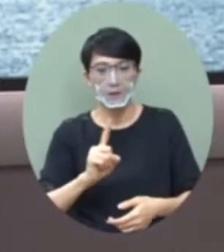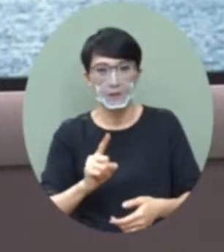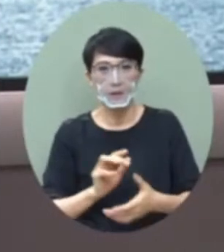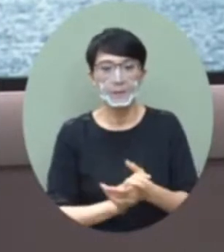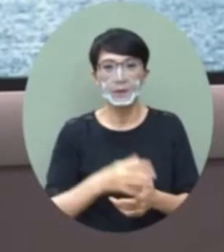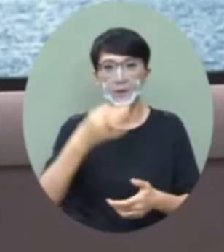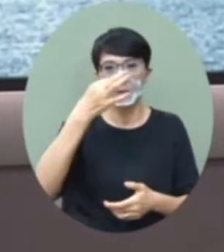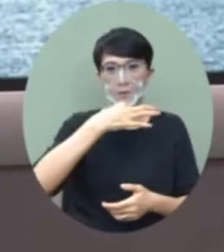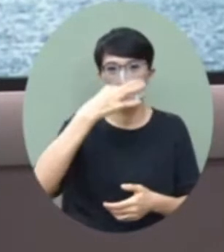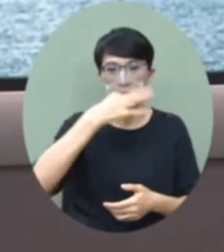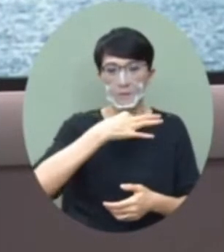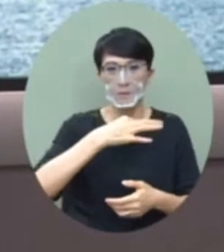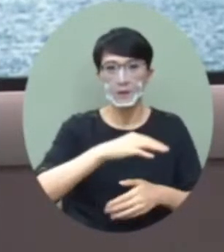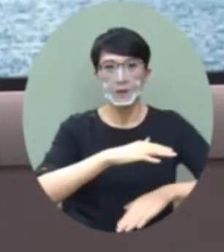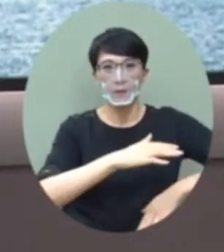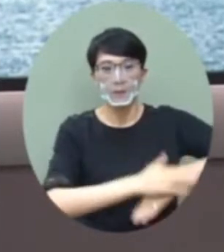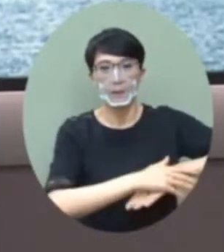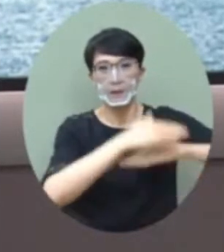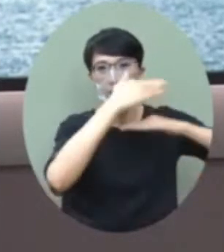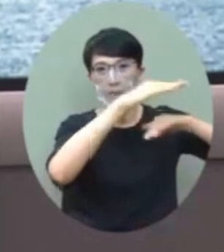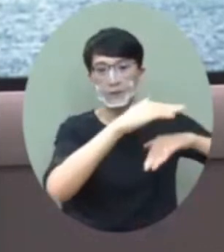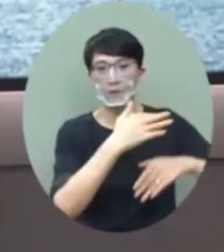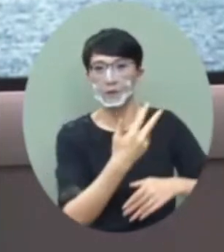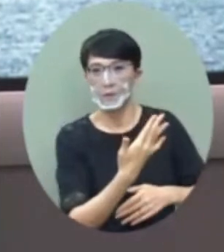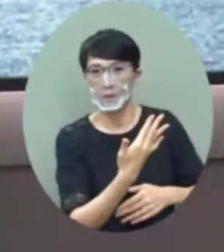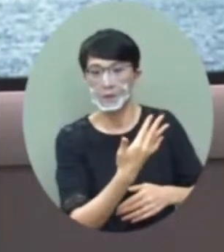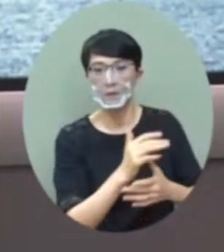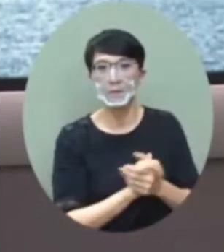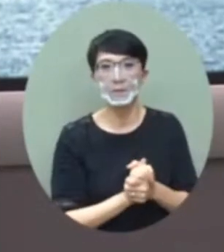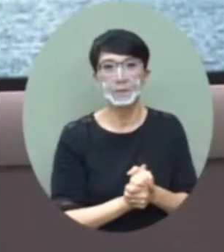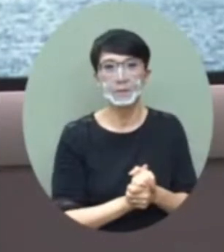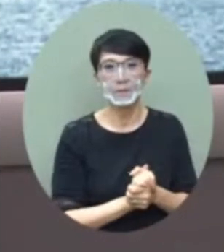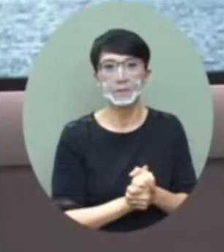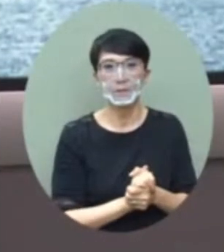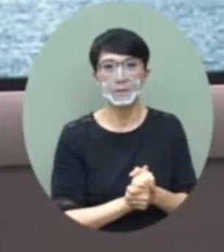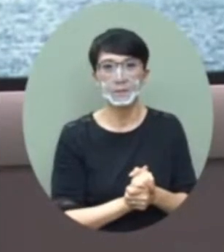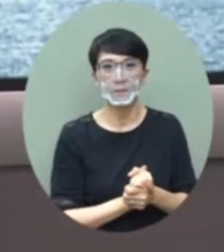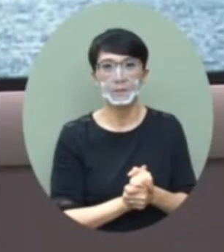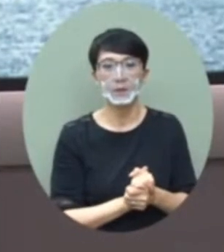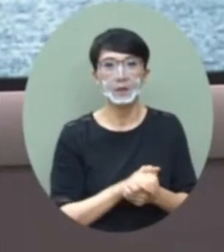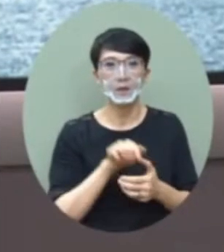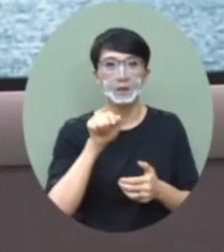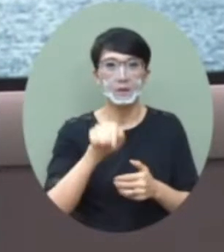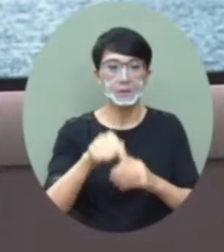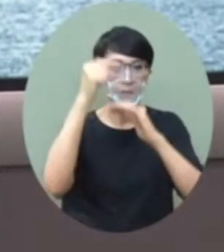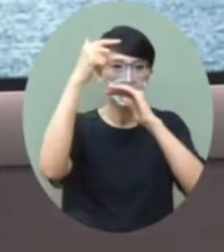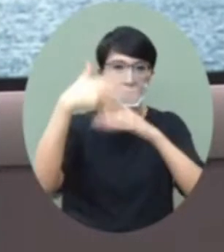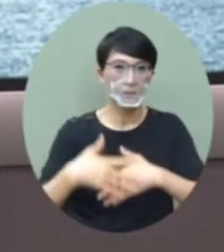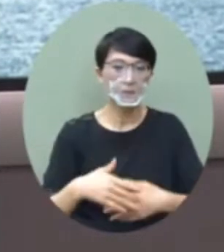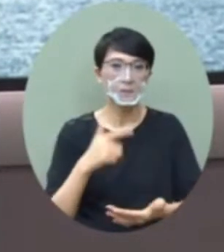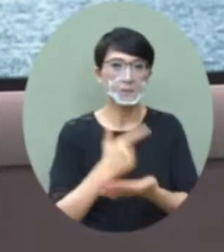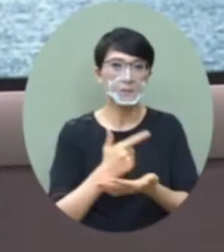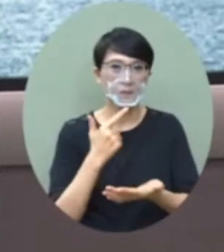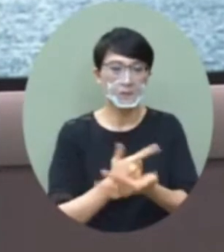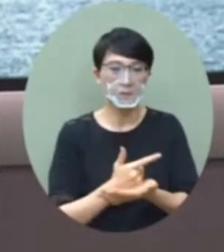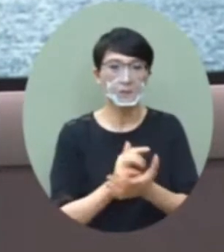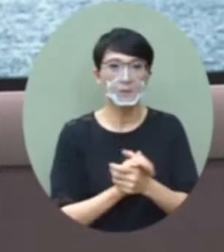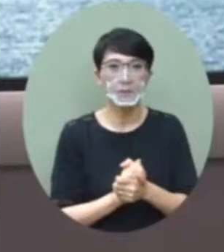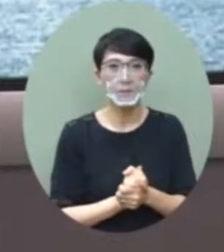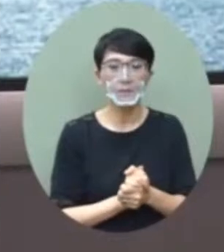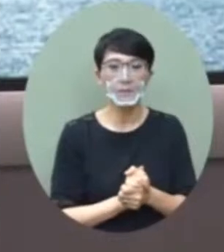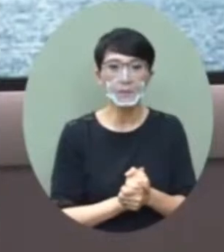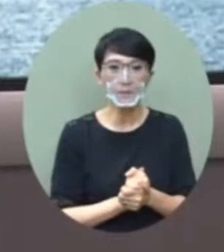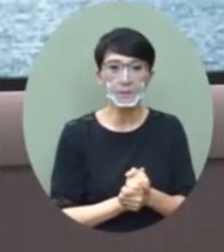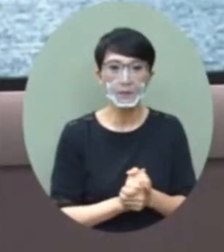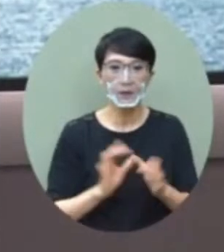mechanism, and patients needed, we will discuss with private hospitals how to give the most suitable treatment to